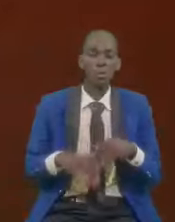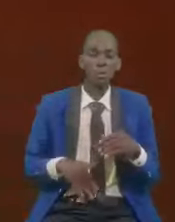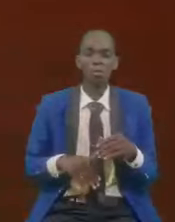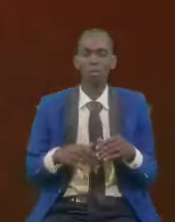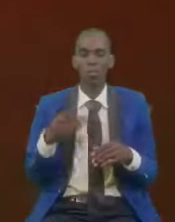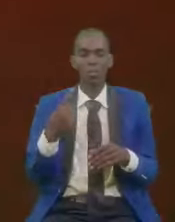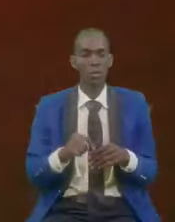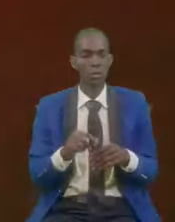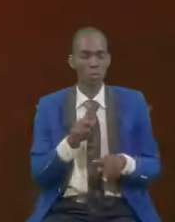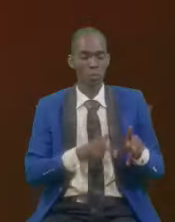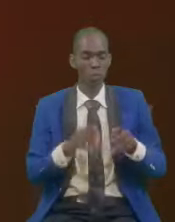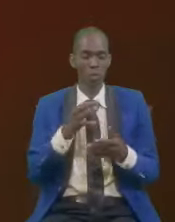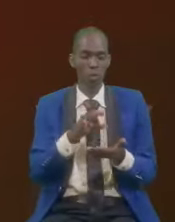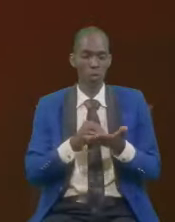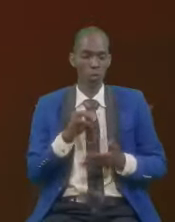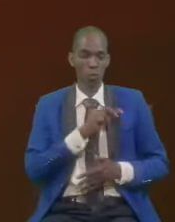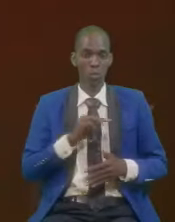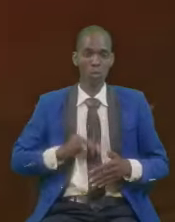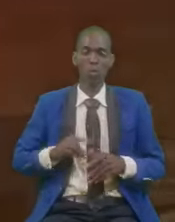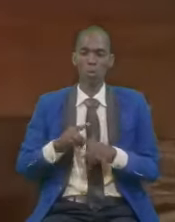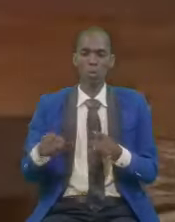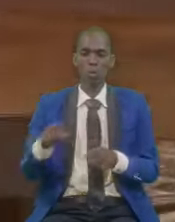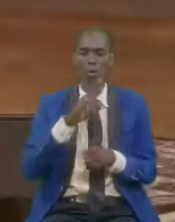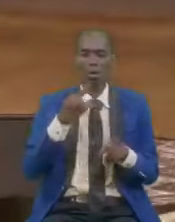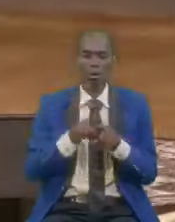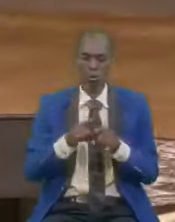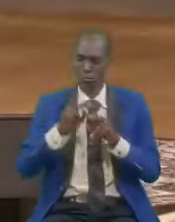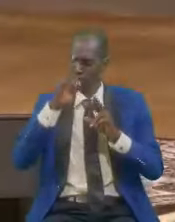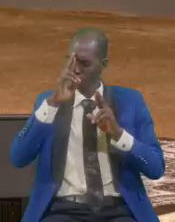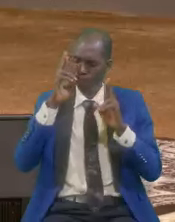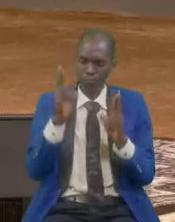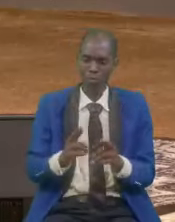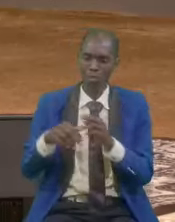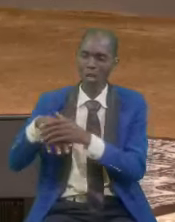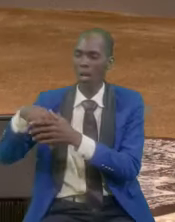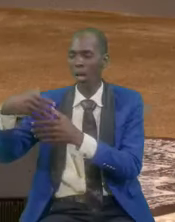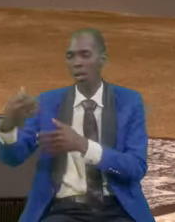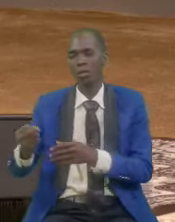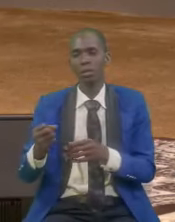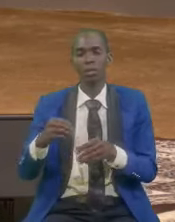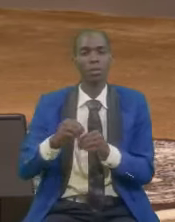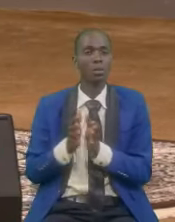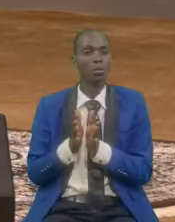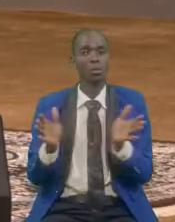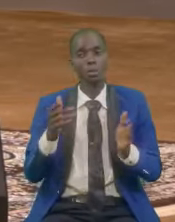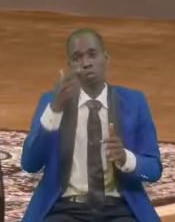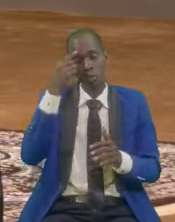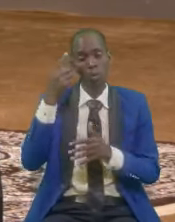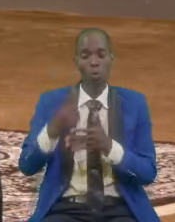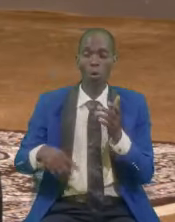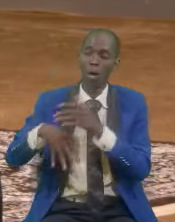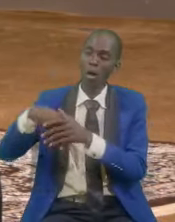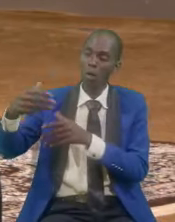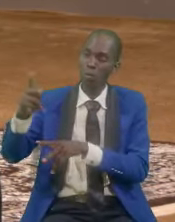their denomination. They are respected outside. Because what do outside know, outside people